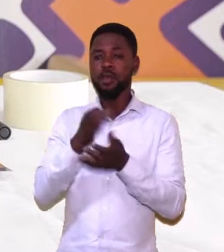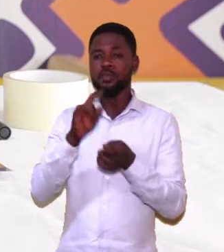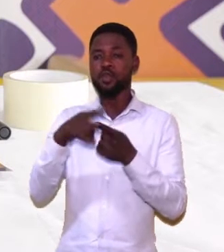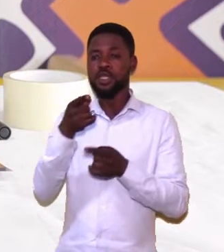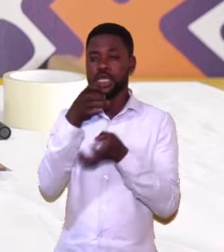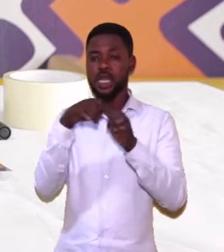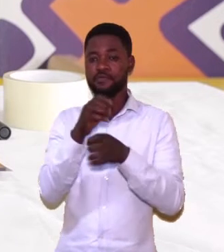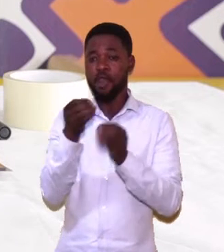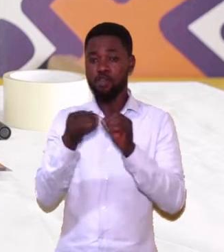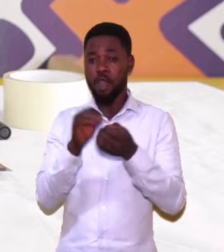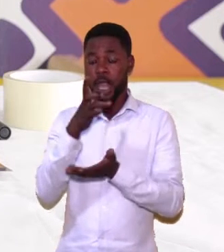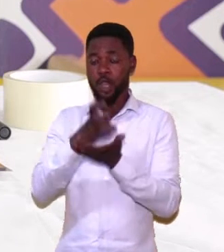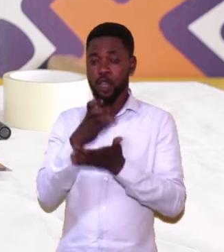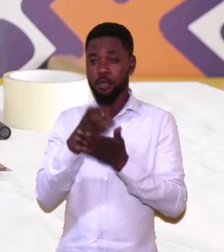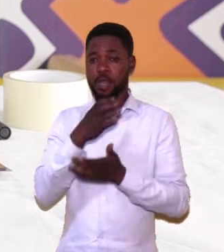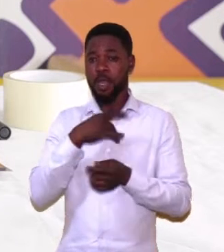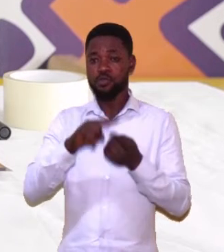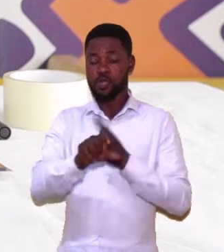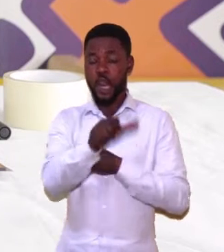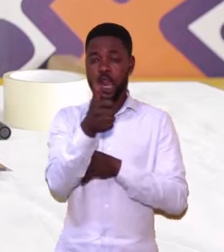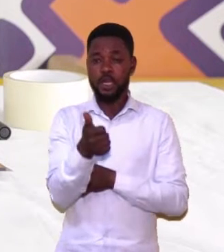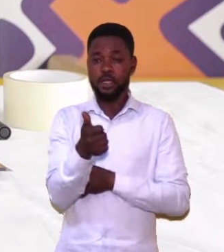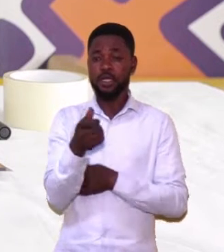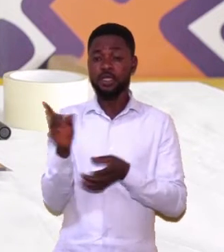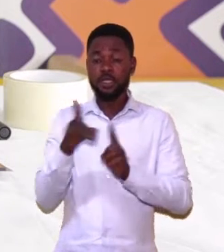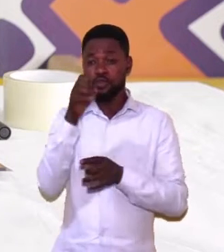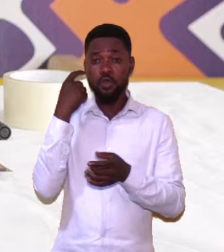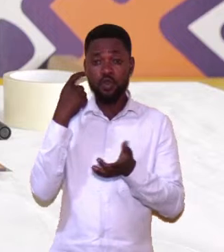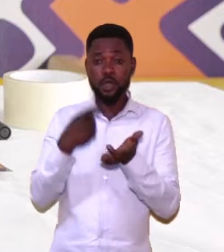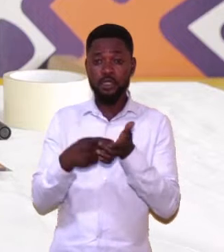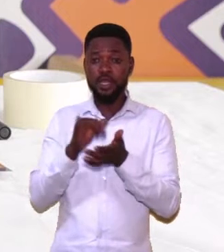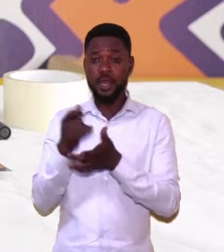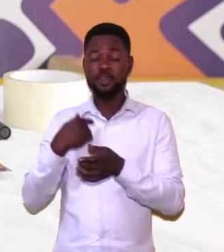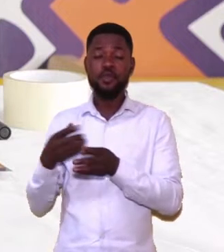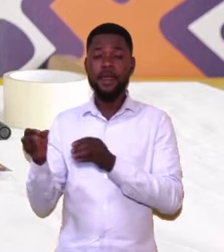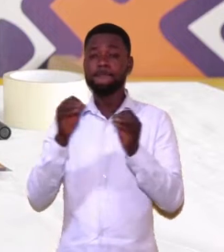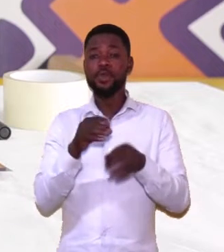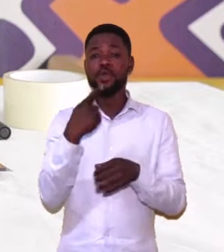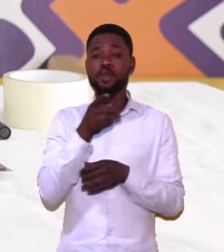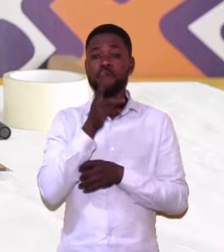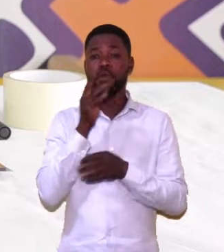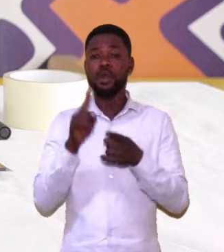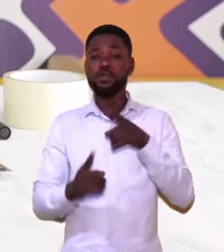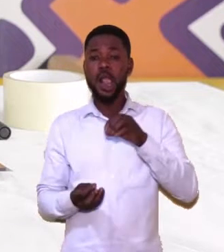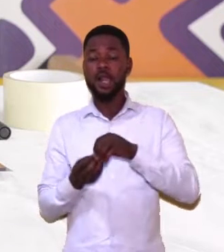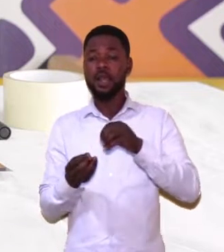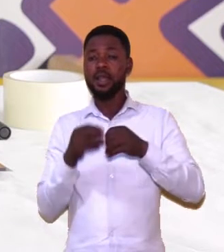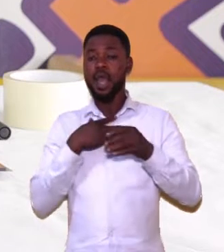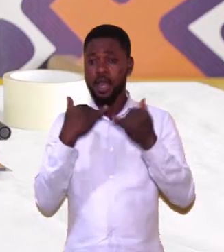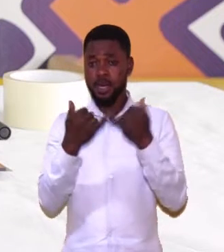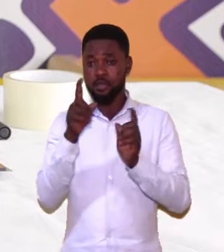walk through the tissue one way or the other into the other. Did you notice that we put the water up to half